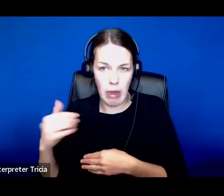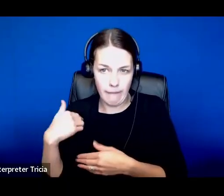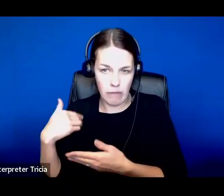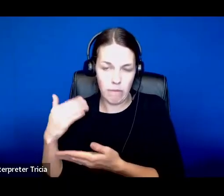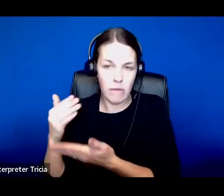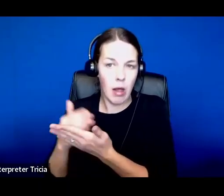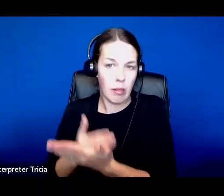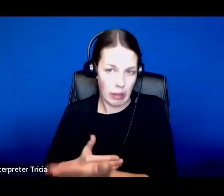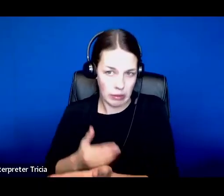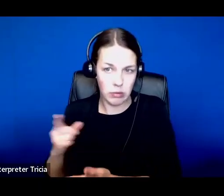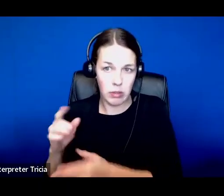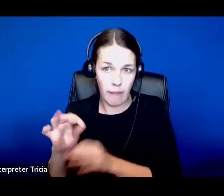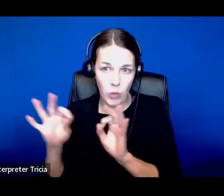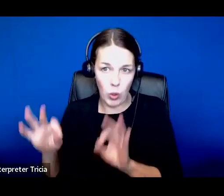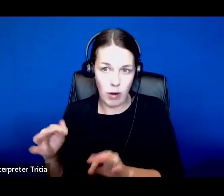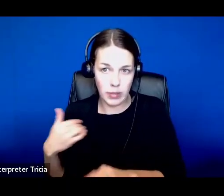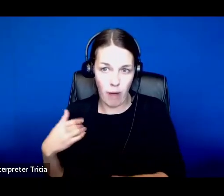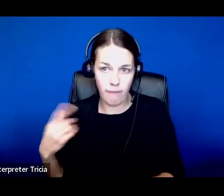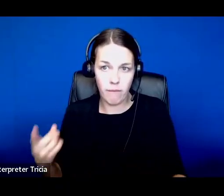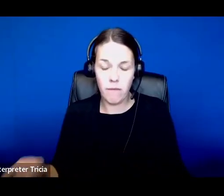of title forms.